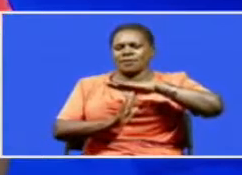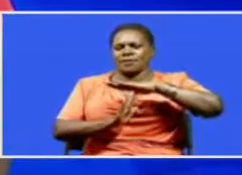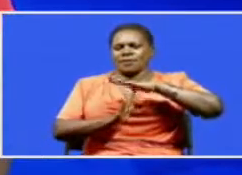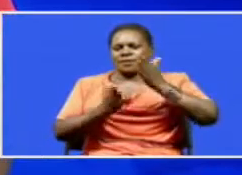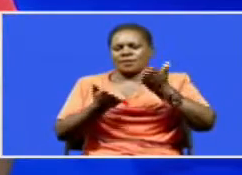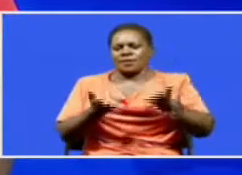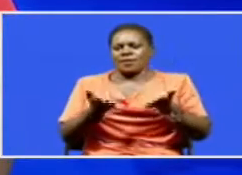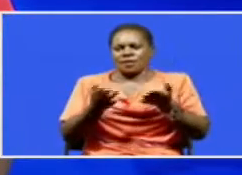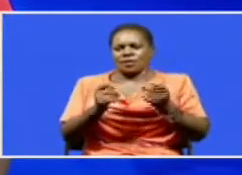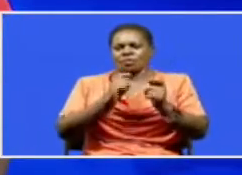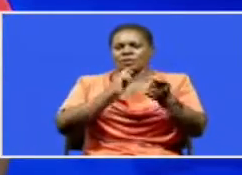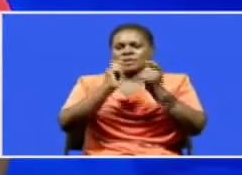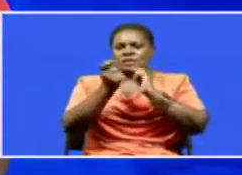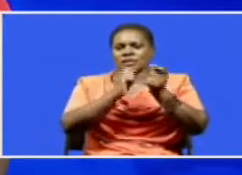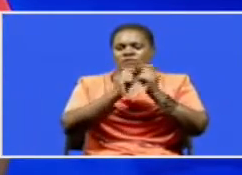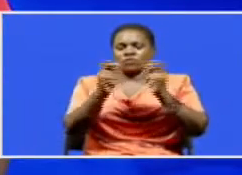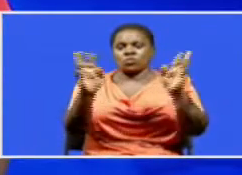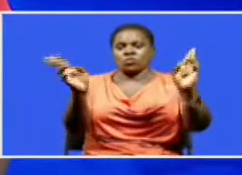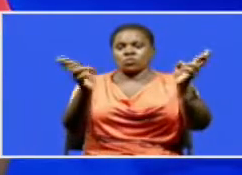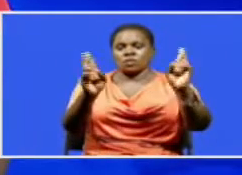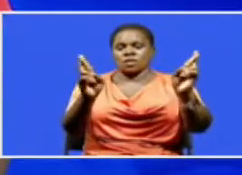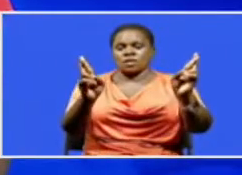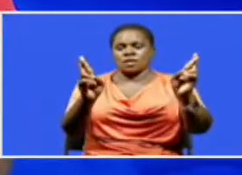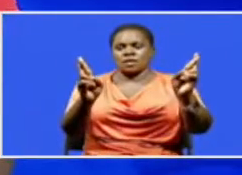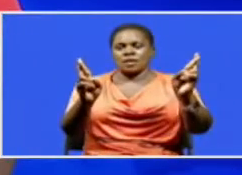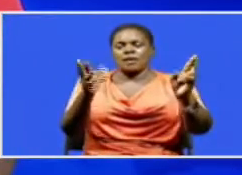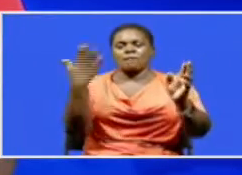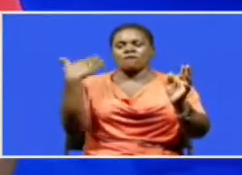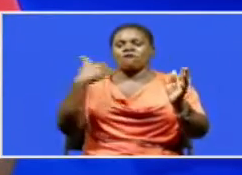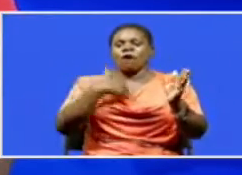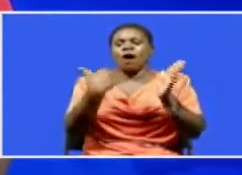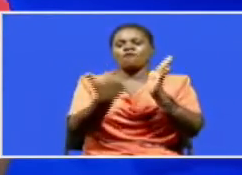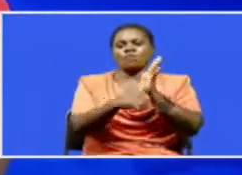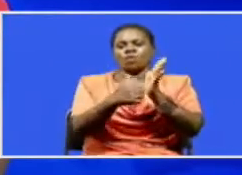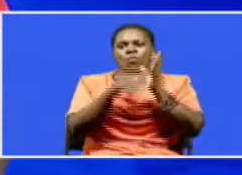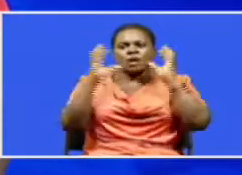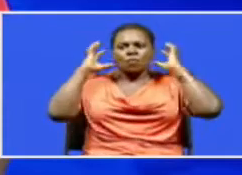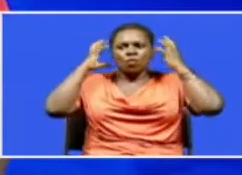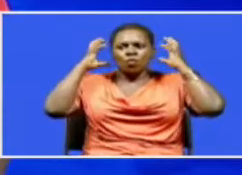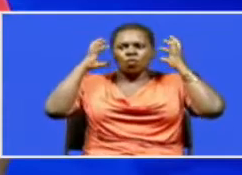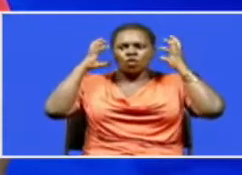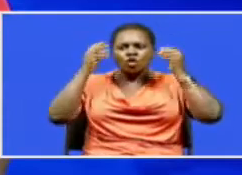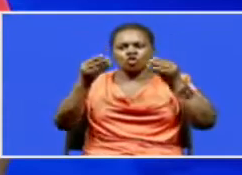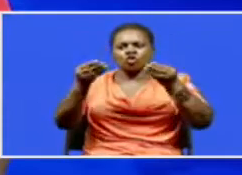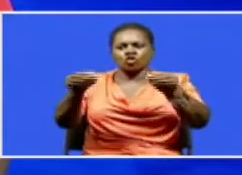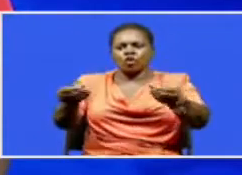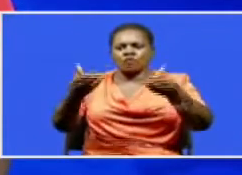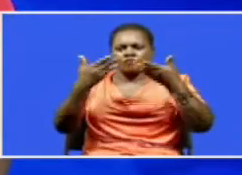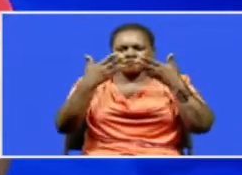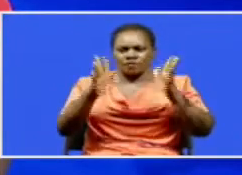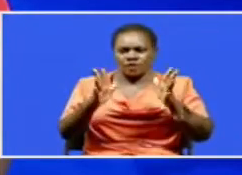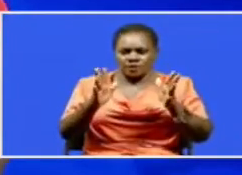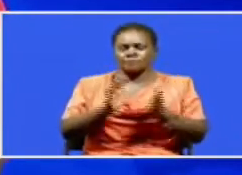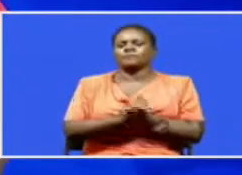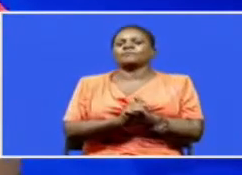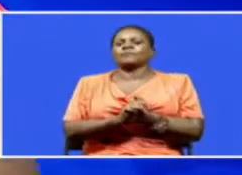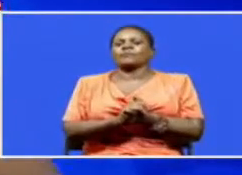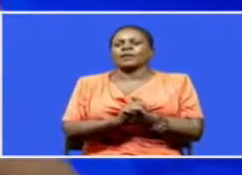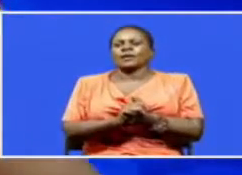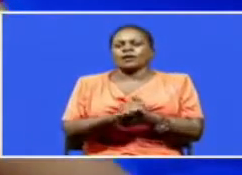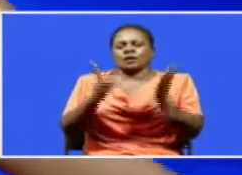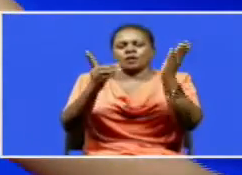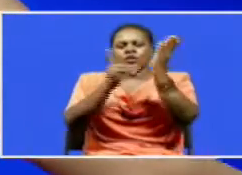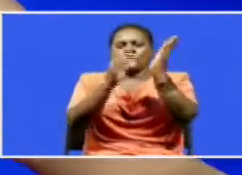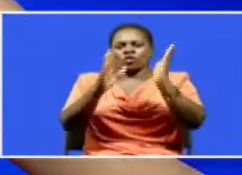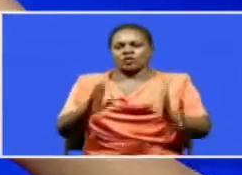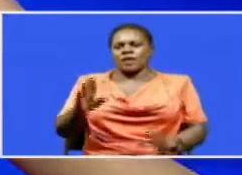to get you that interview that we had lined up earlier on but had a problem with the audio. We have fixed that. And like I said, that was